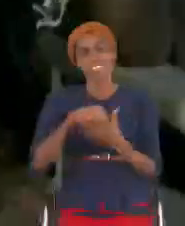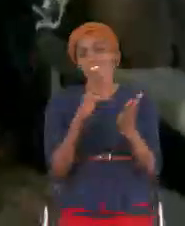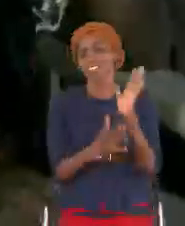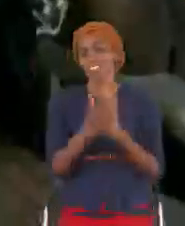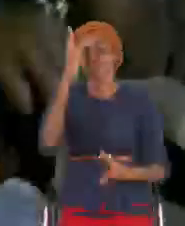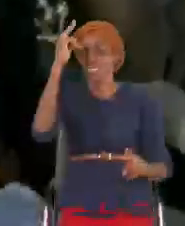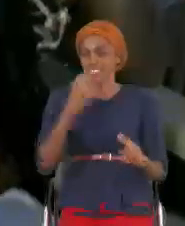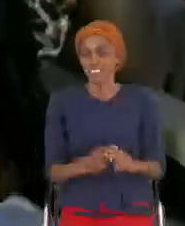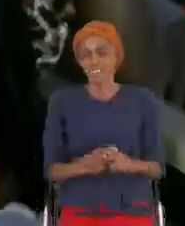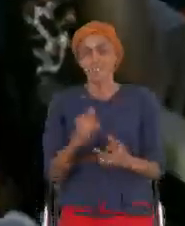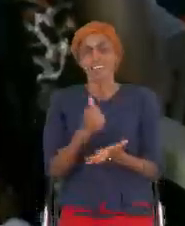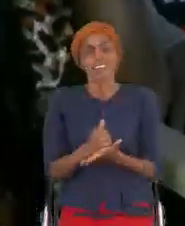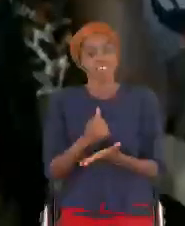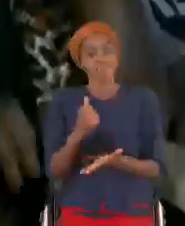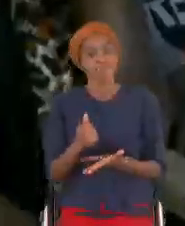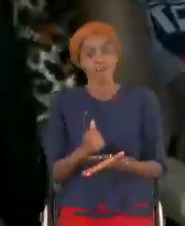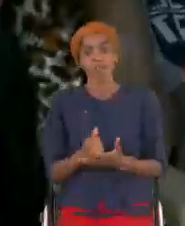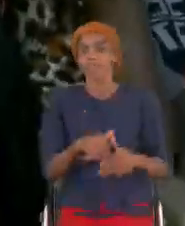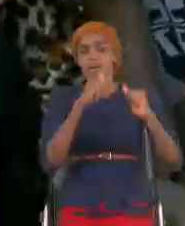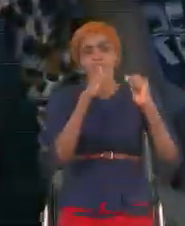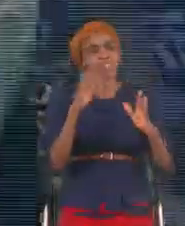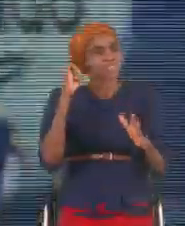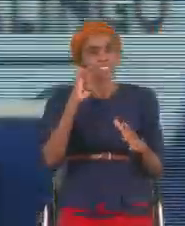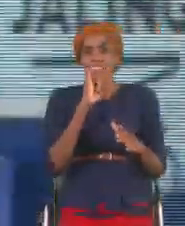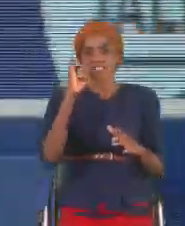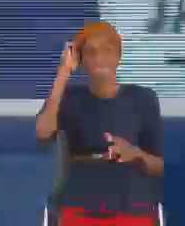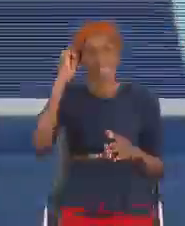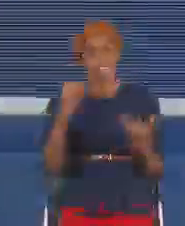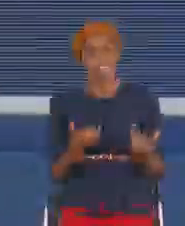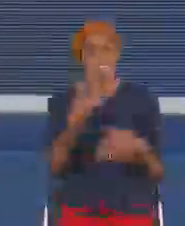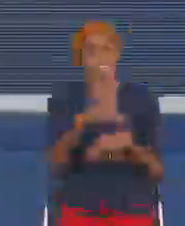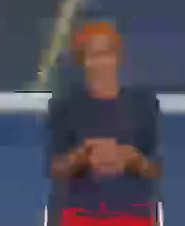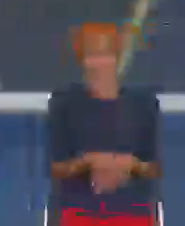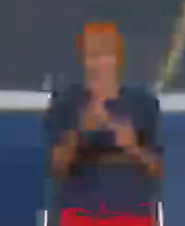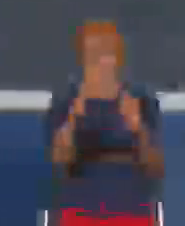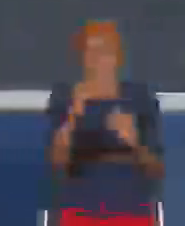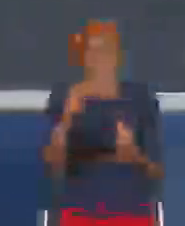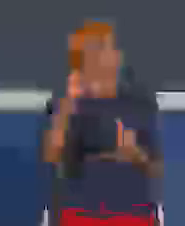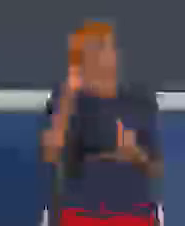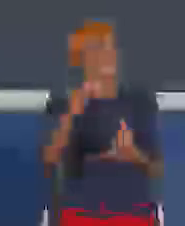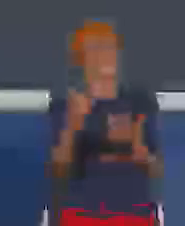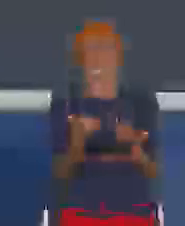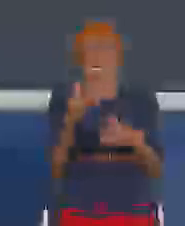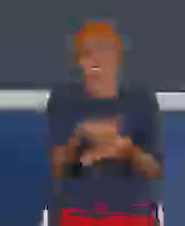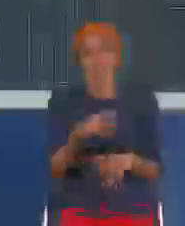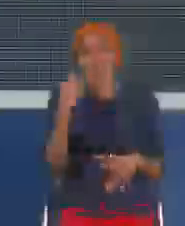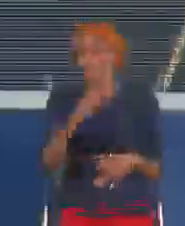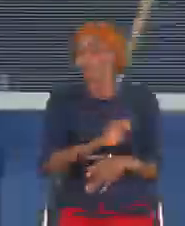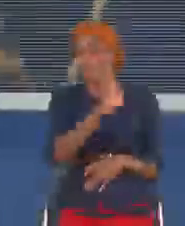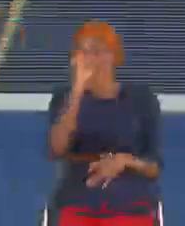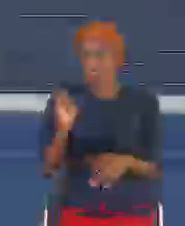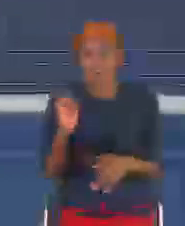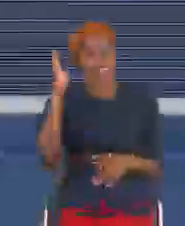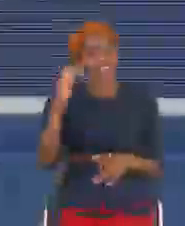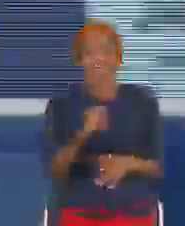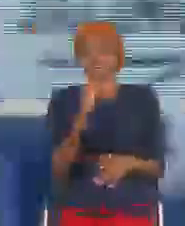Jesus' name. Blessed is he tonight, and blessed is she tonight, whosoever shall not